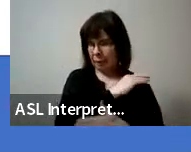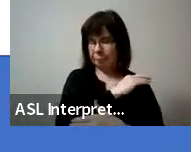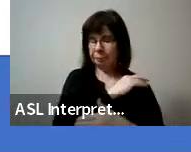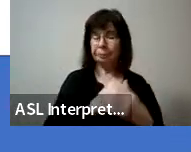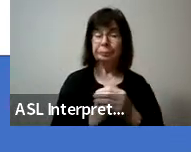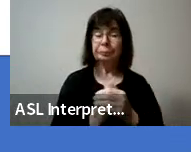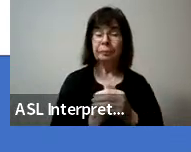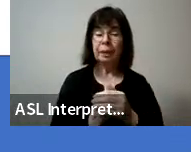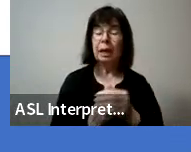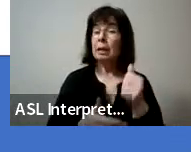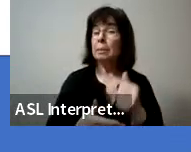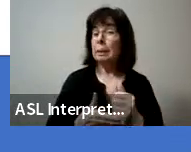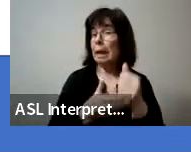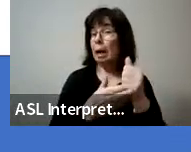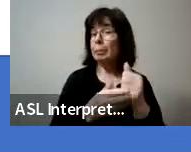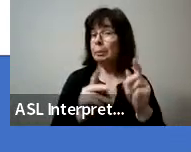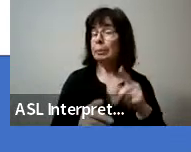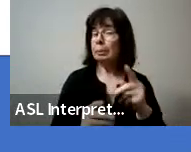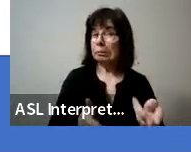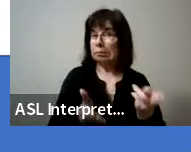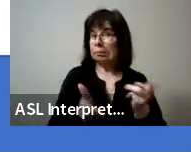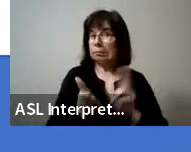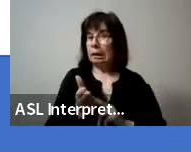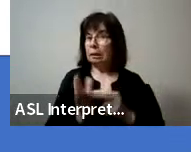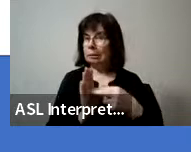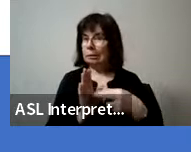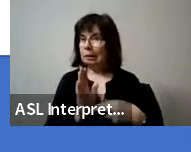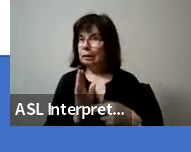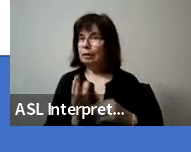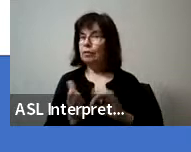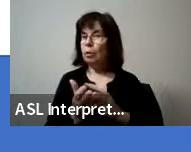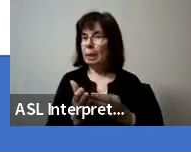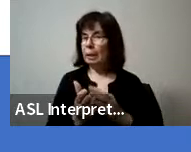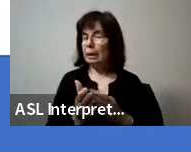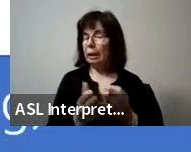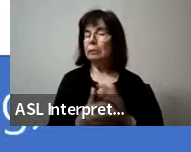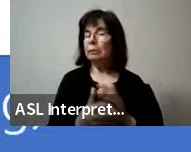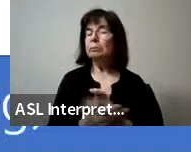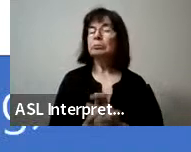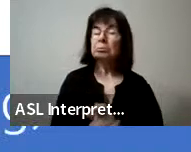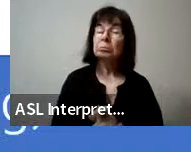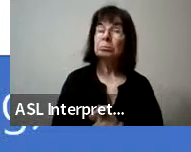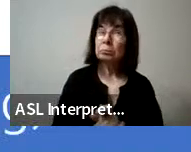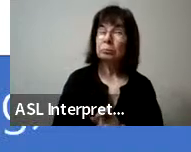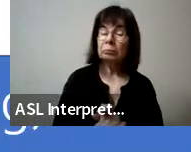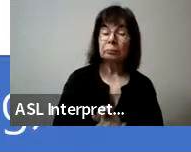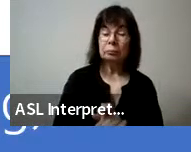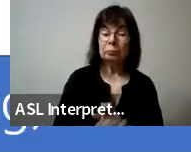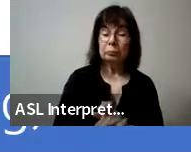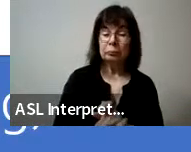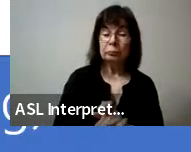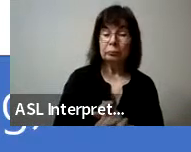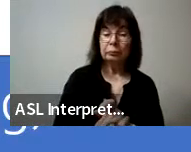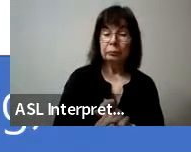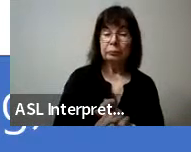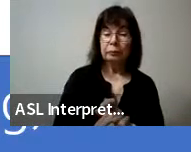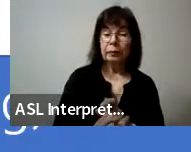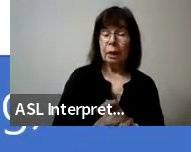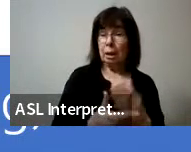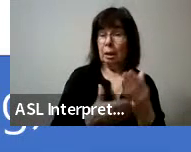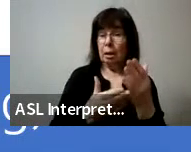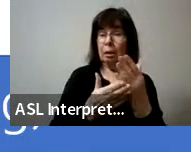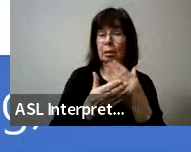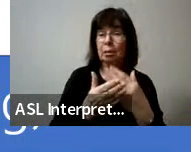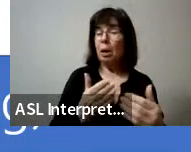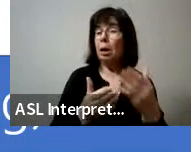signed up for Medi-Cal in addition to that. And so, as part of